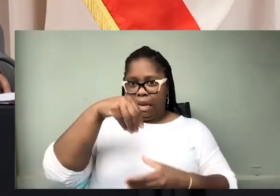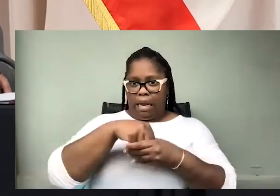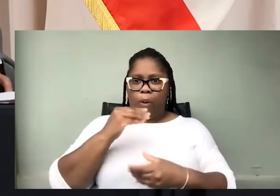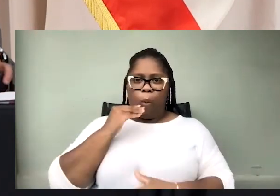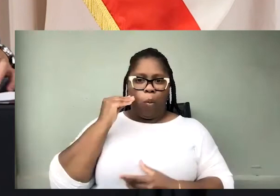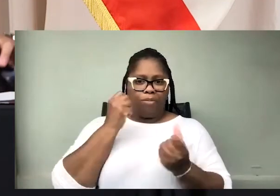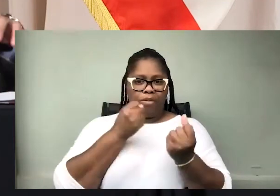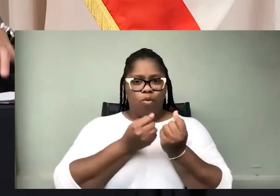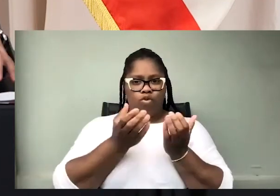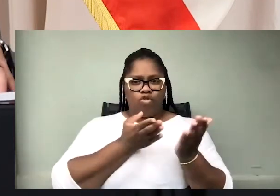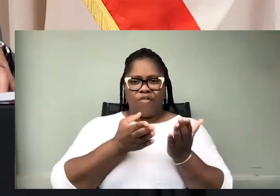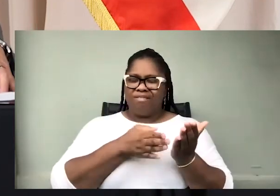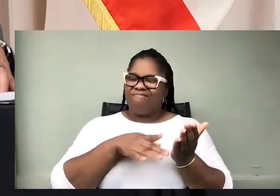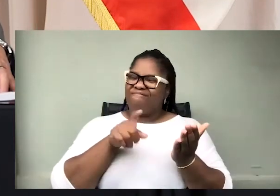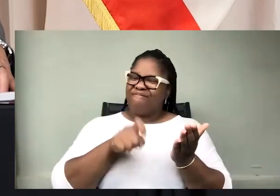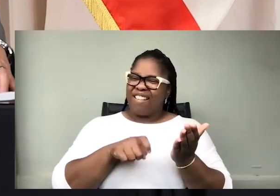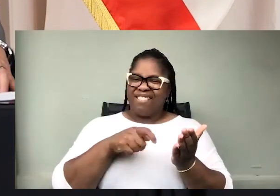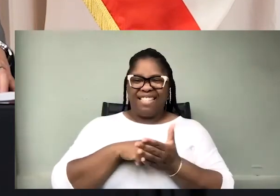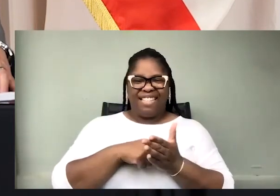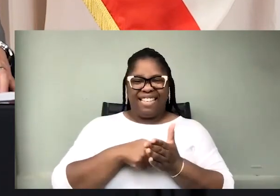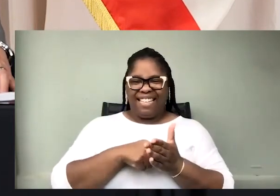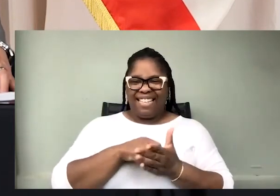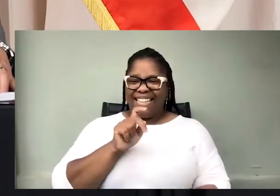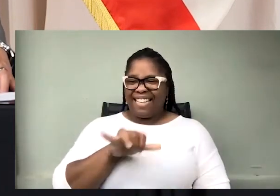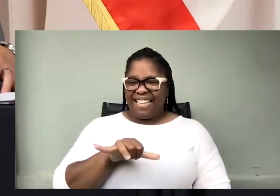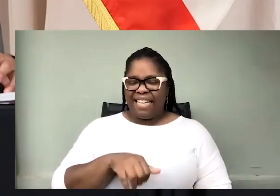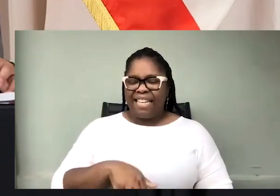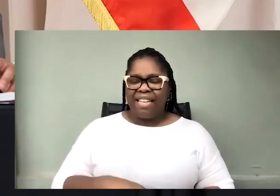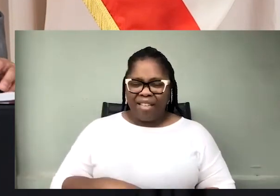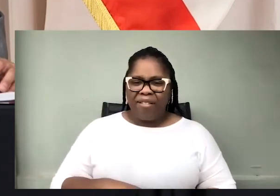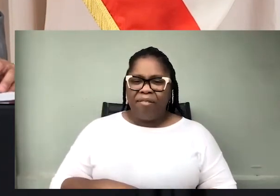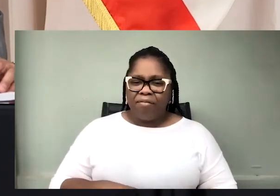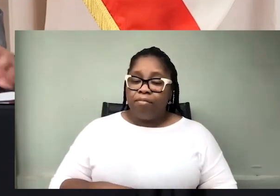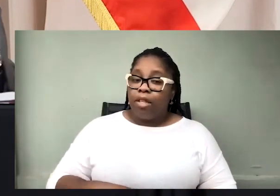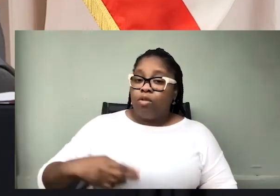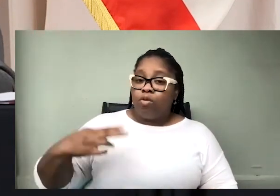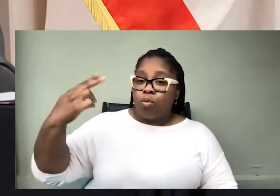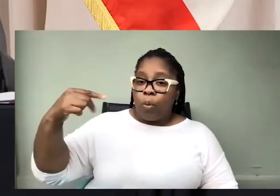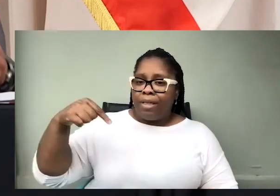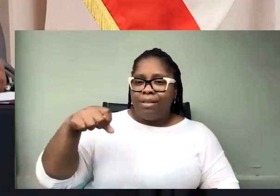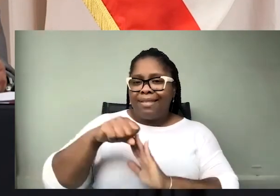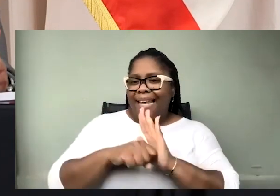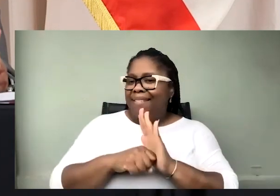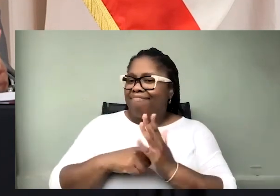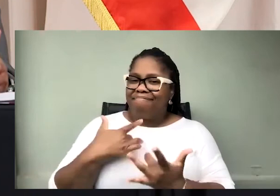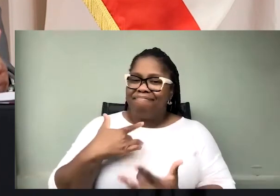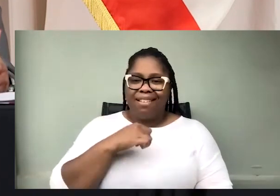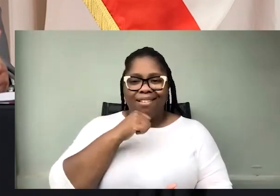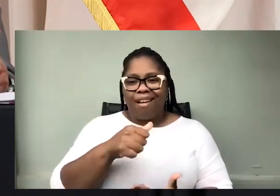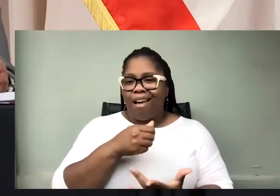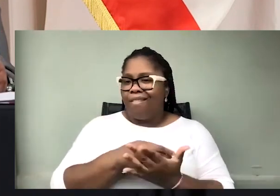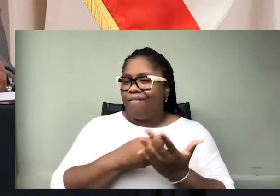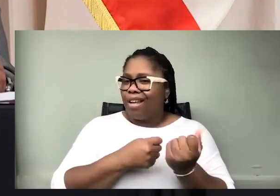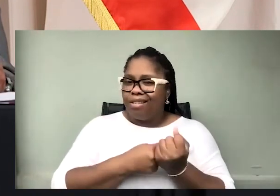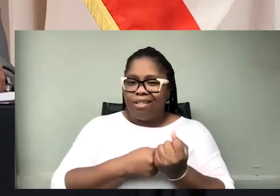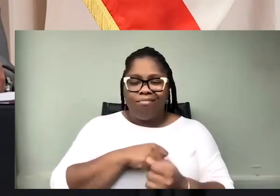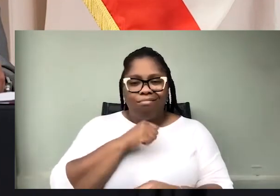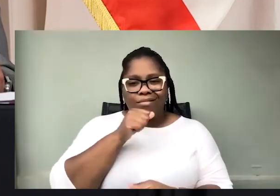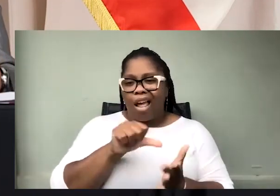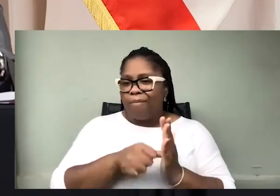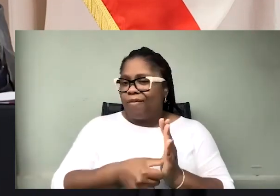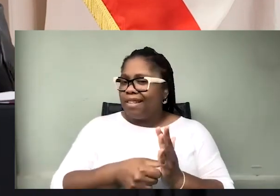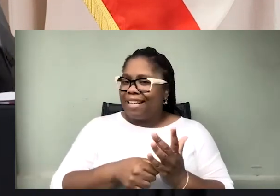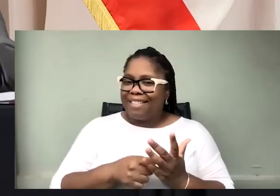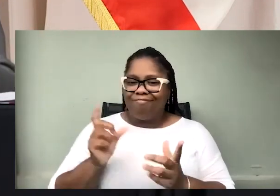supportive services has to be a key plank. And it's something that historically the state has underfunded and underemphasized. So this is something